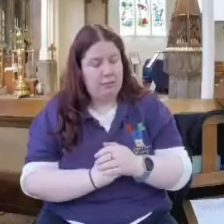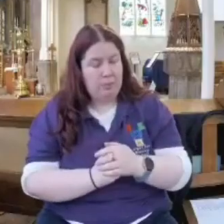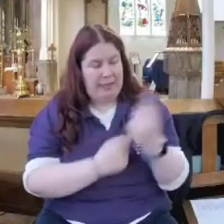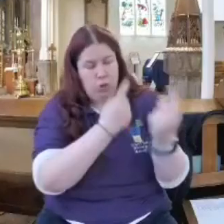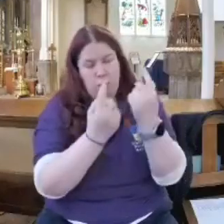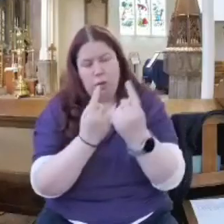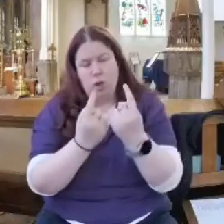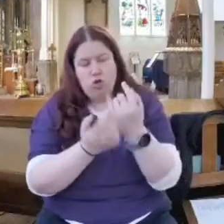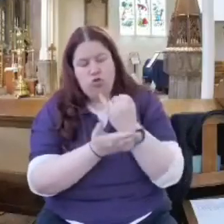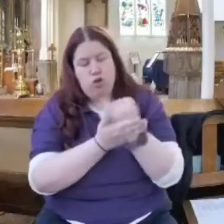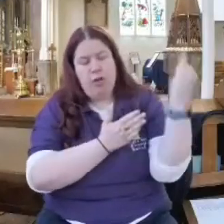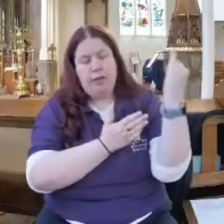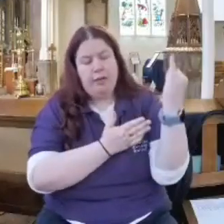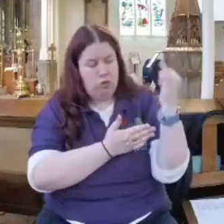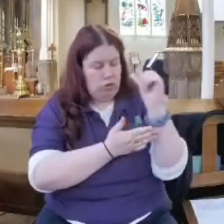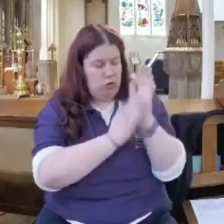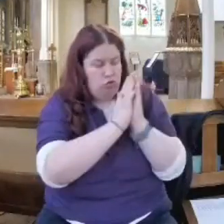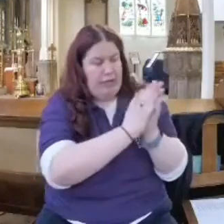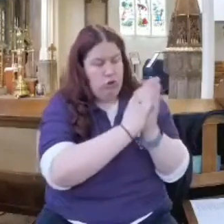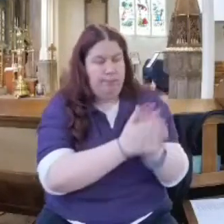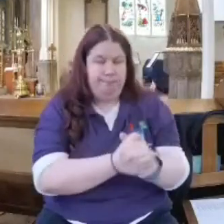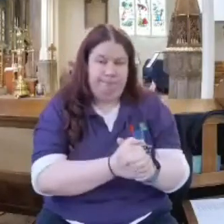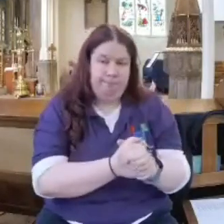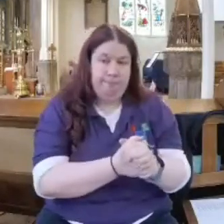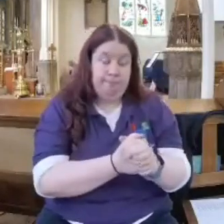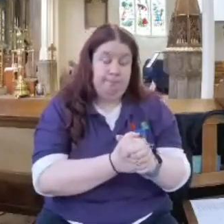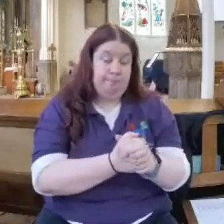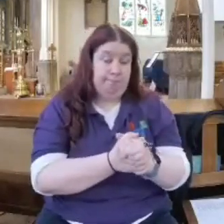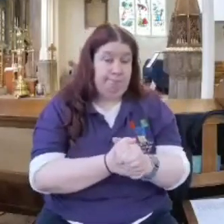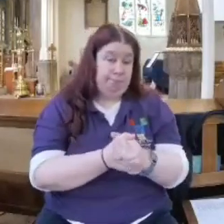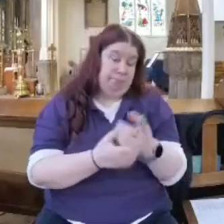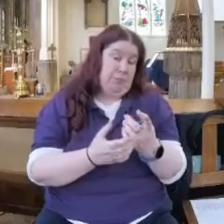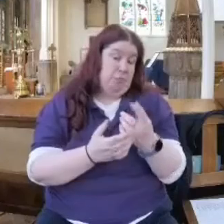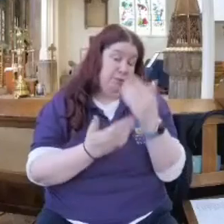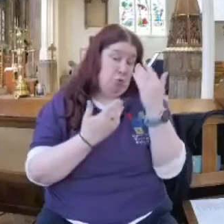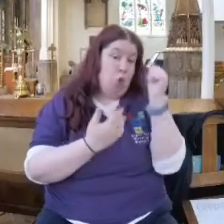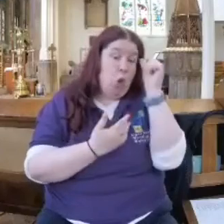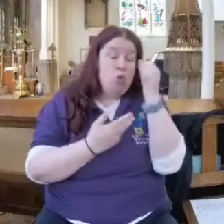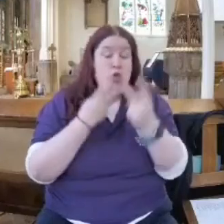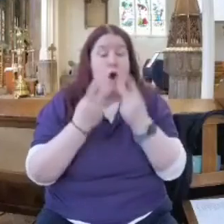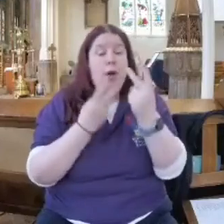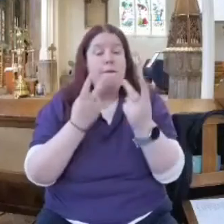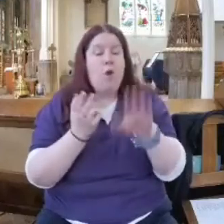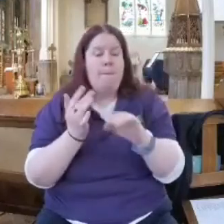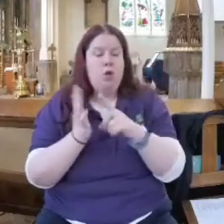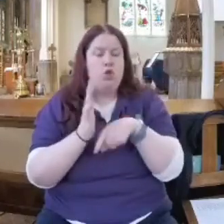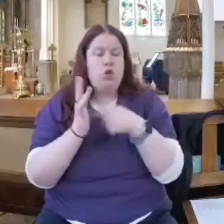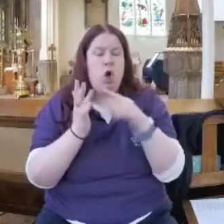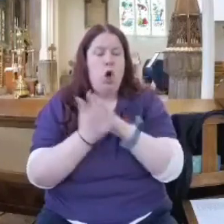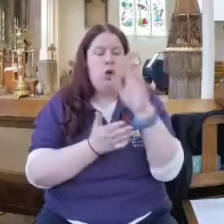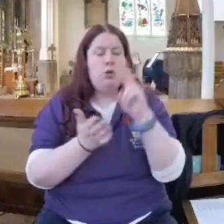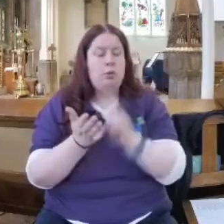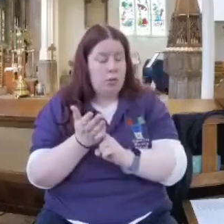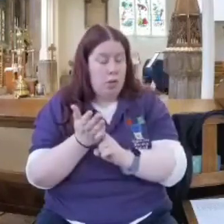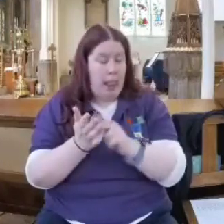religion. And it was popularized, if you know it, in John Lennon's song, Imagine. Imagine there's